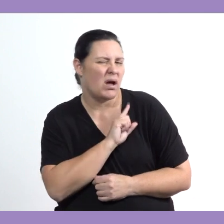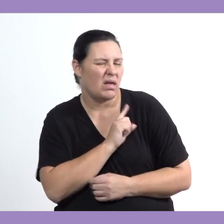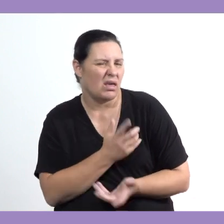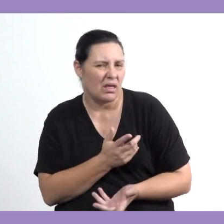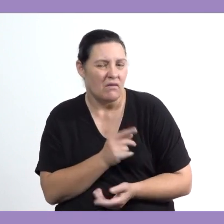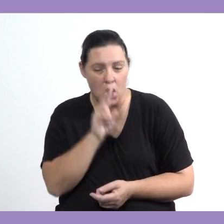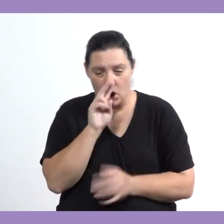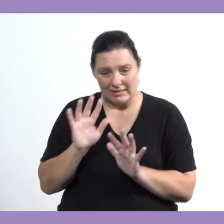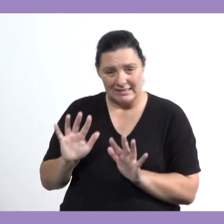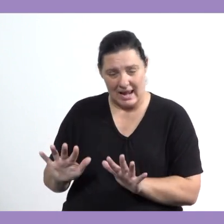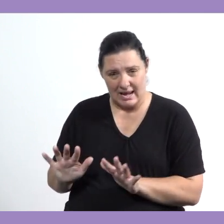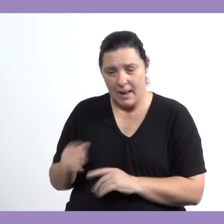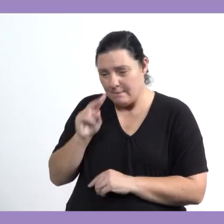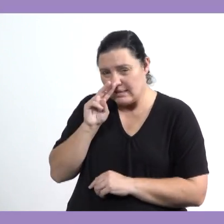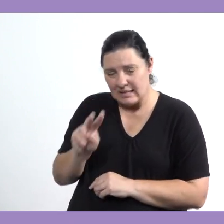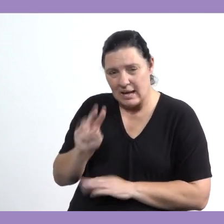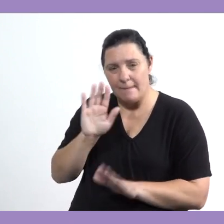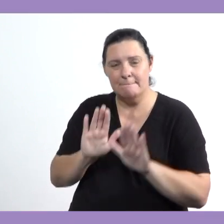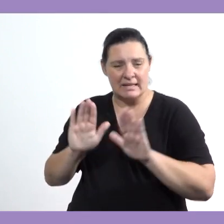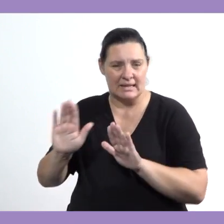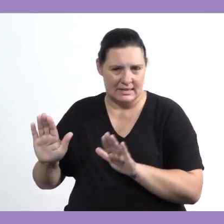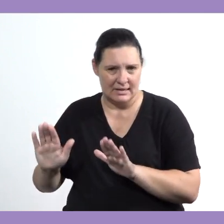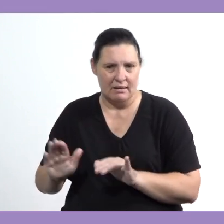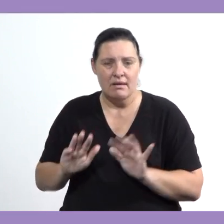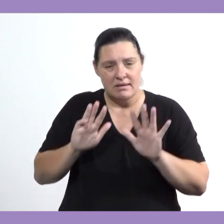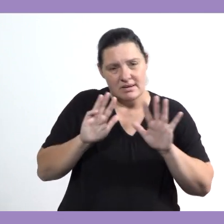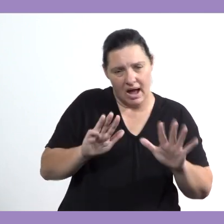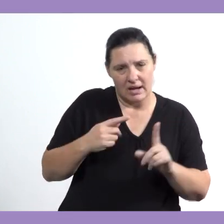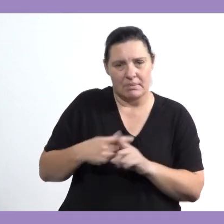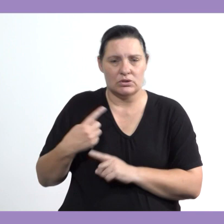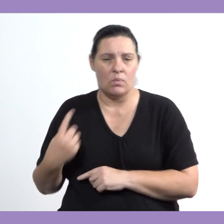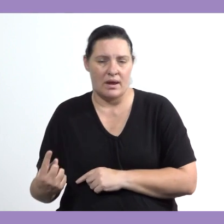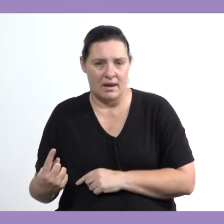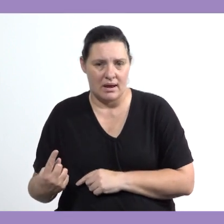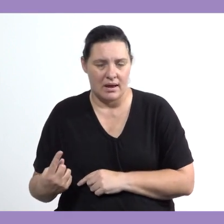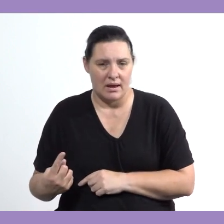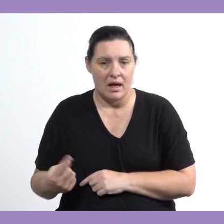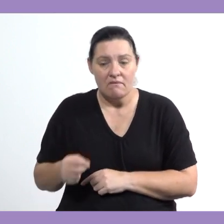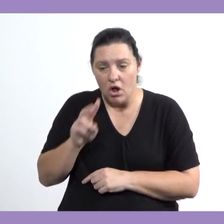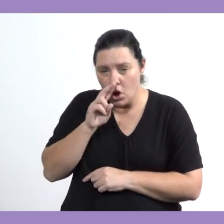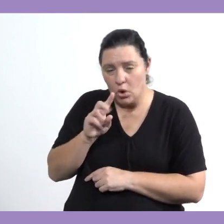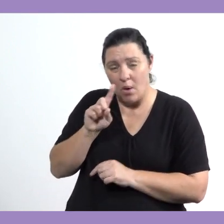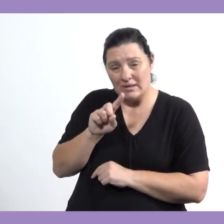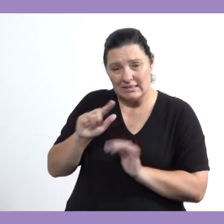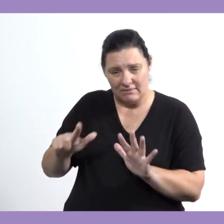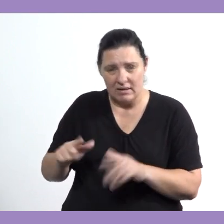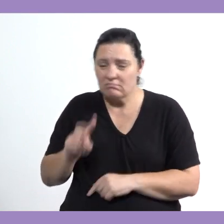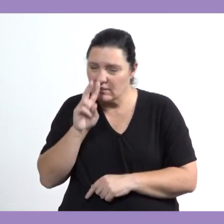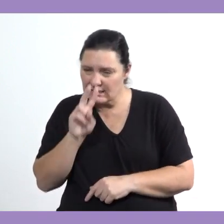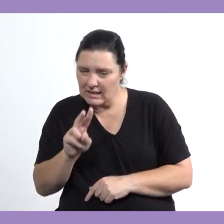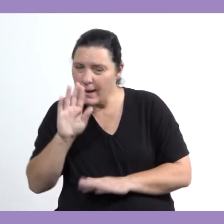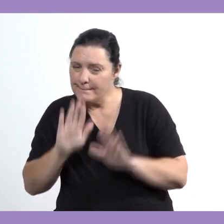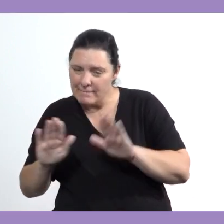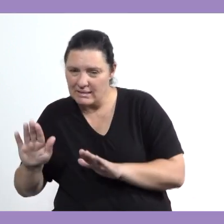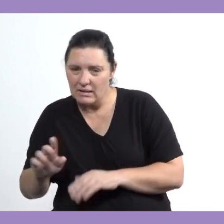now. But when I look at the 10, again, I am seeing a pattern that is 9 plus 1. And again, when I look at the 17, I